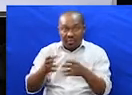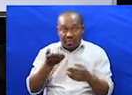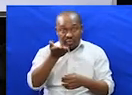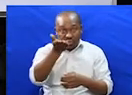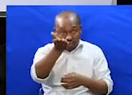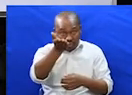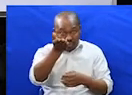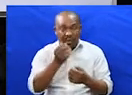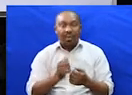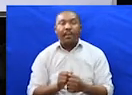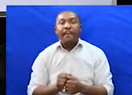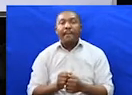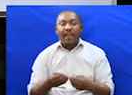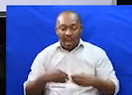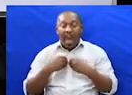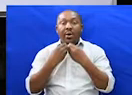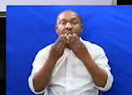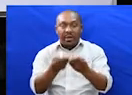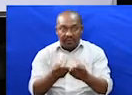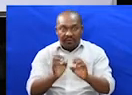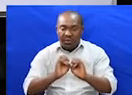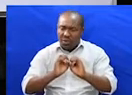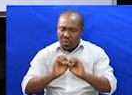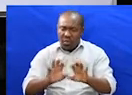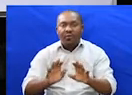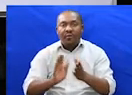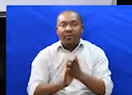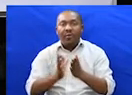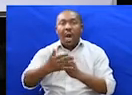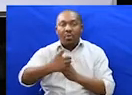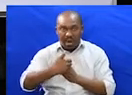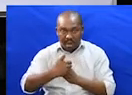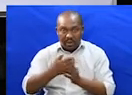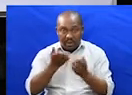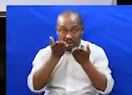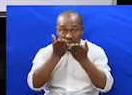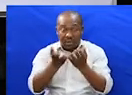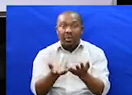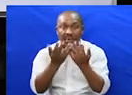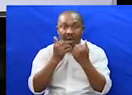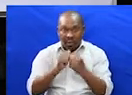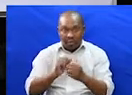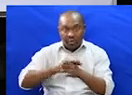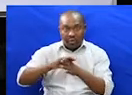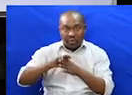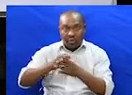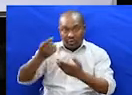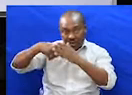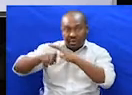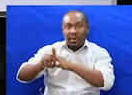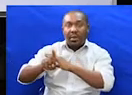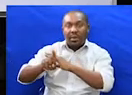I should give you new words or vocabularies so as to be able to use them in